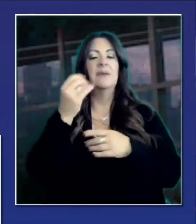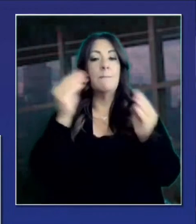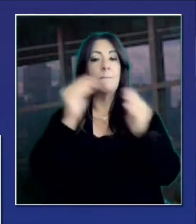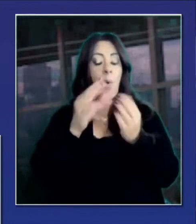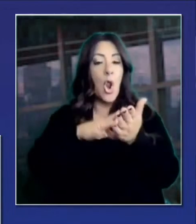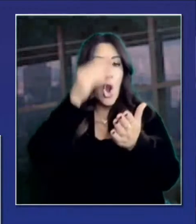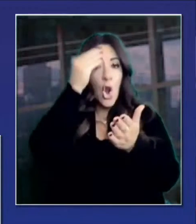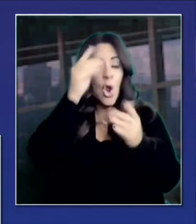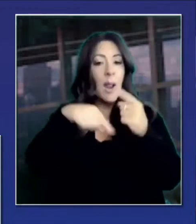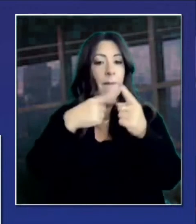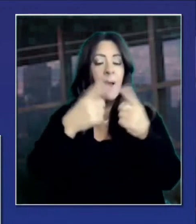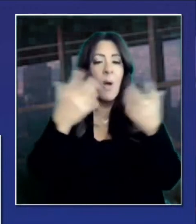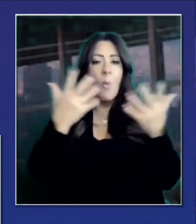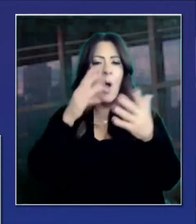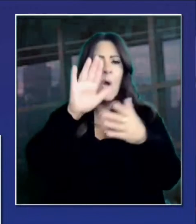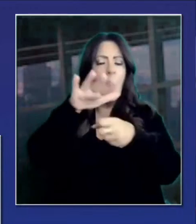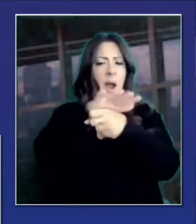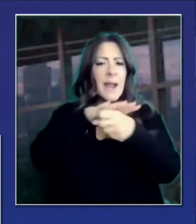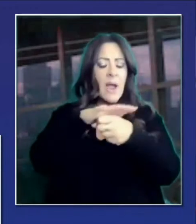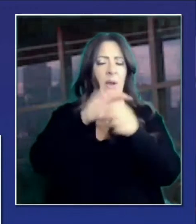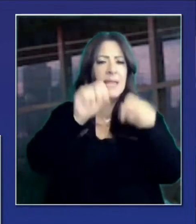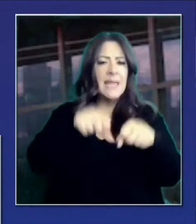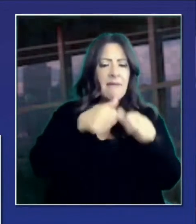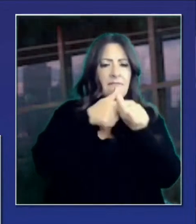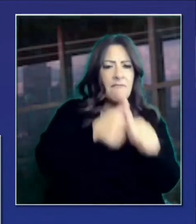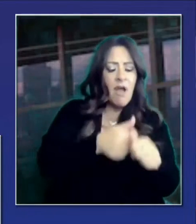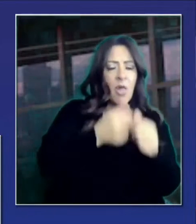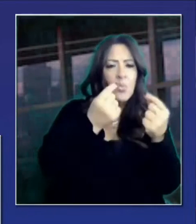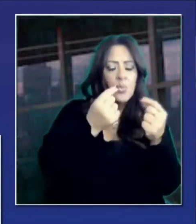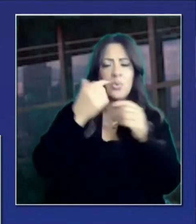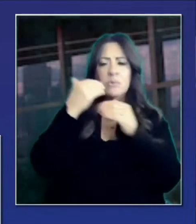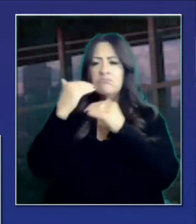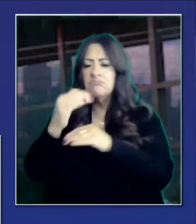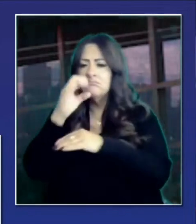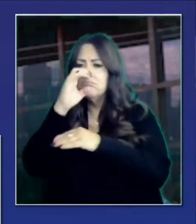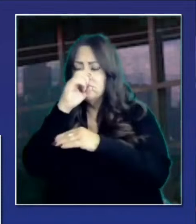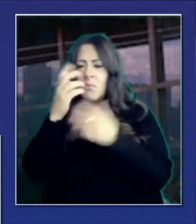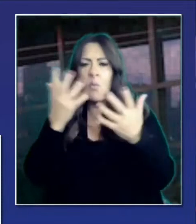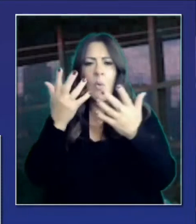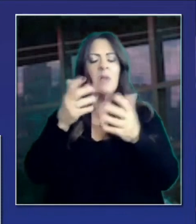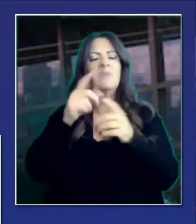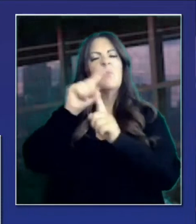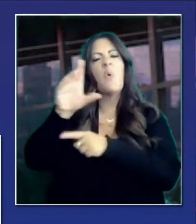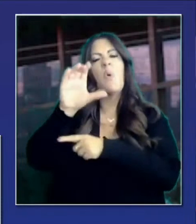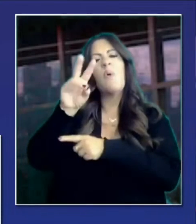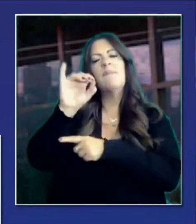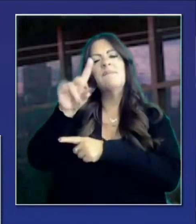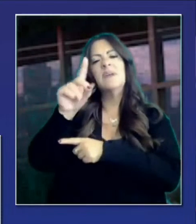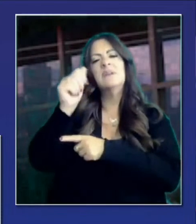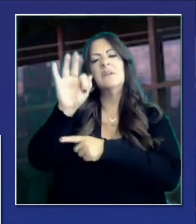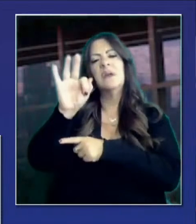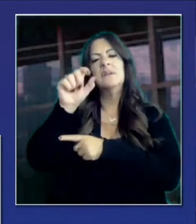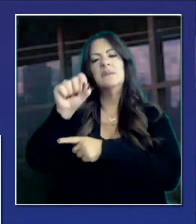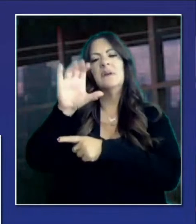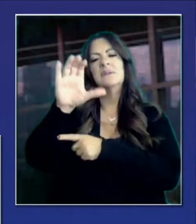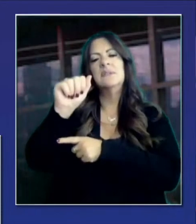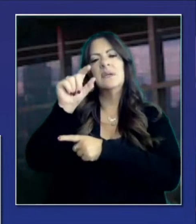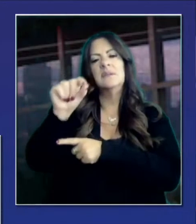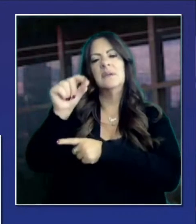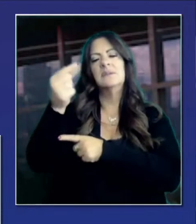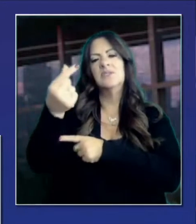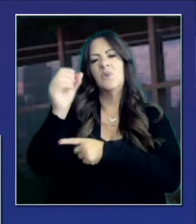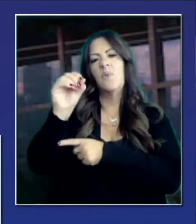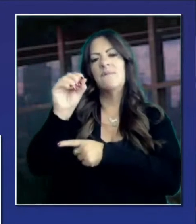covid19.ca.gov website. Whole idea is to keep our activities outside, keep you safe, work our way through